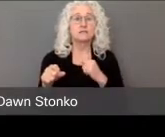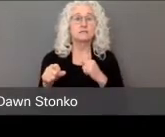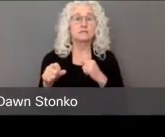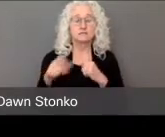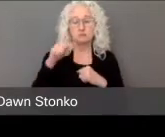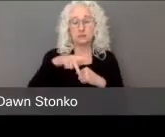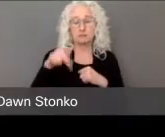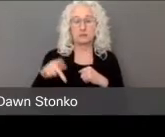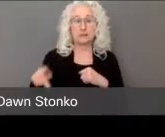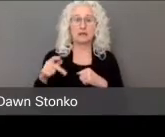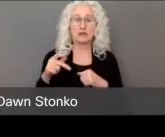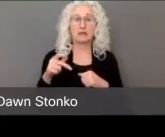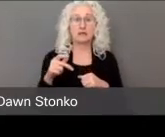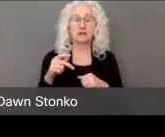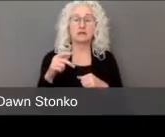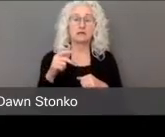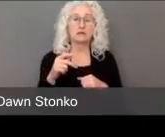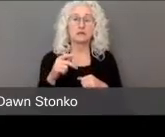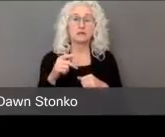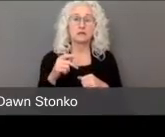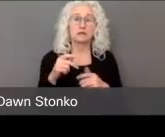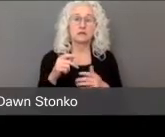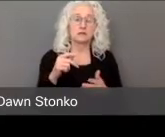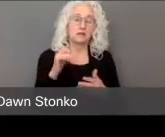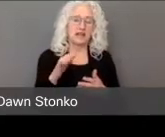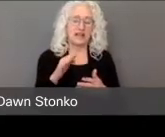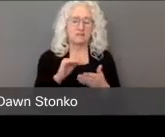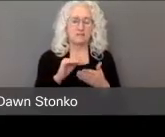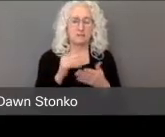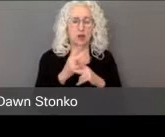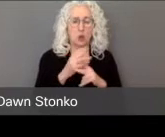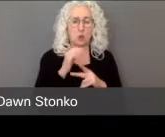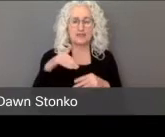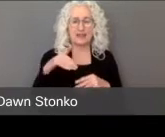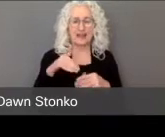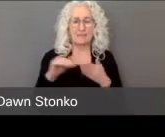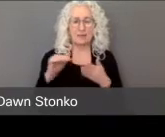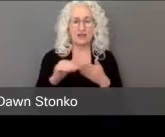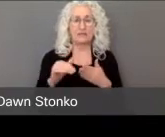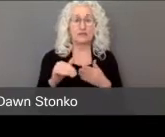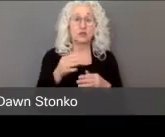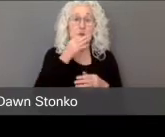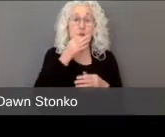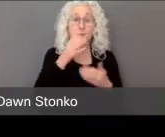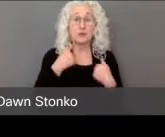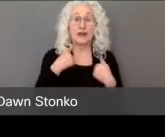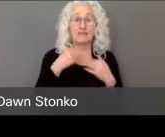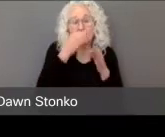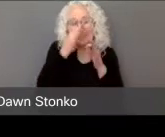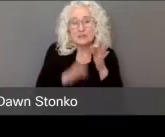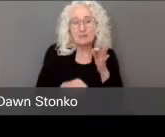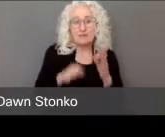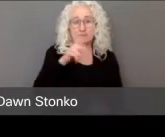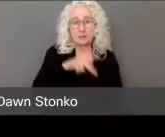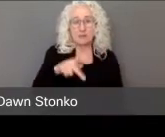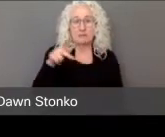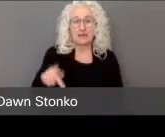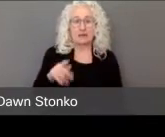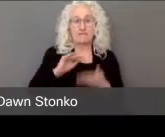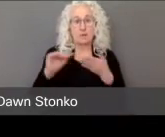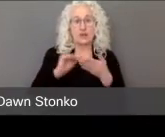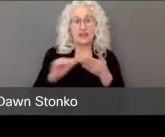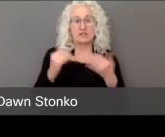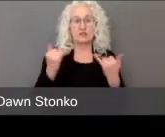PPP for loans not forgiven, not already forgiven. Coming soon, we've got the simplified PPP forgiveness. Right now, it's